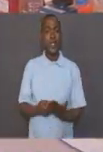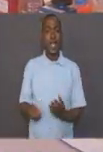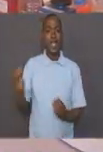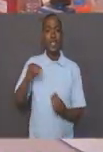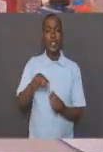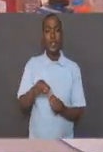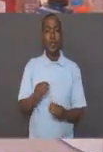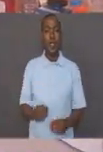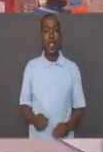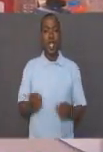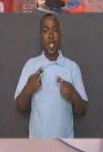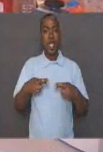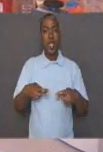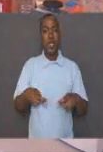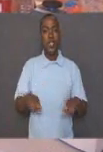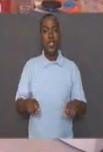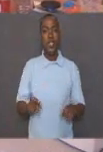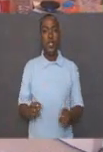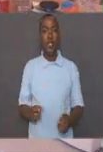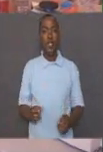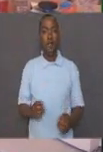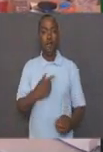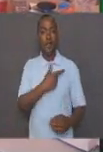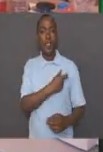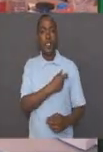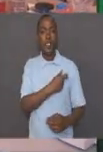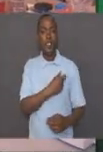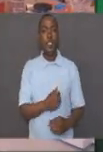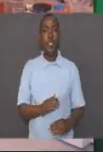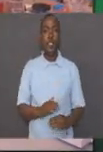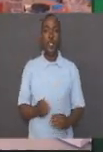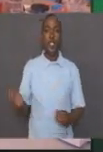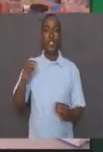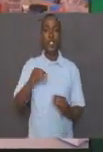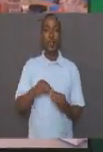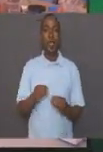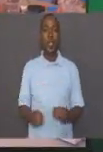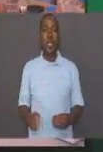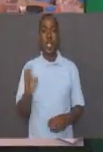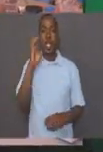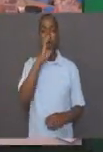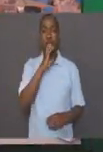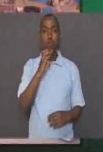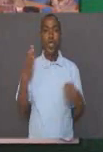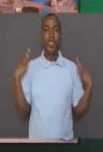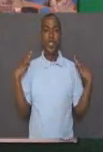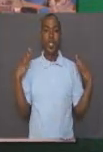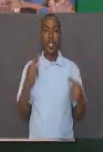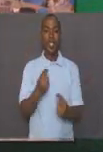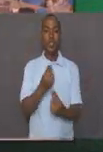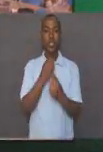addition to researching disease and vaccines, The Ethiopian Health and Nutrition